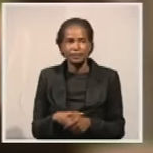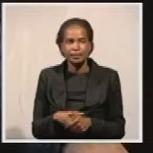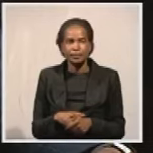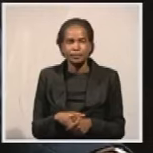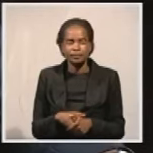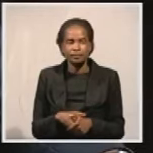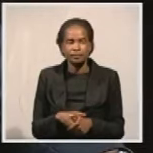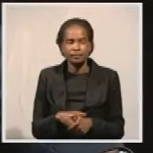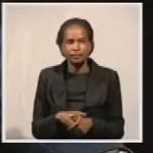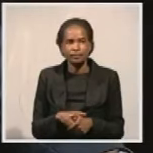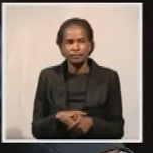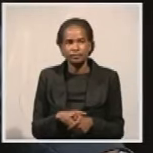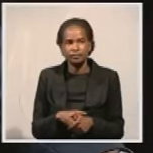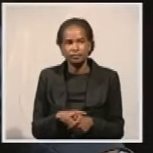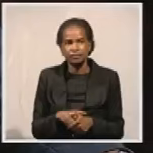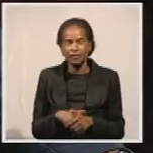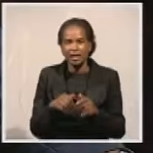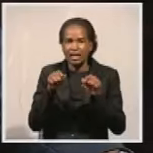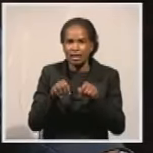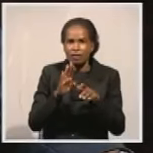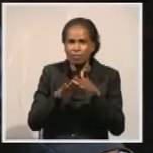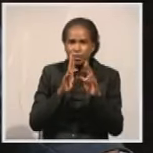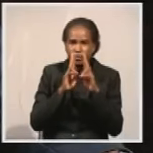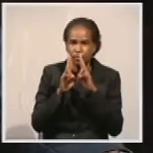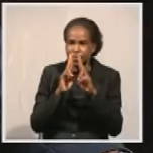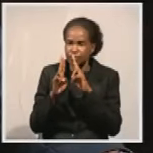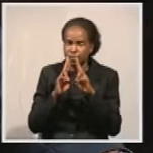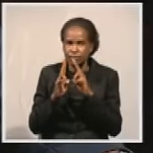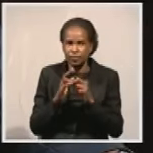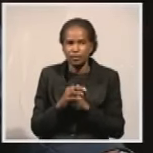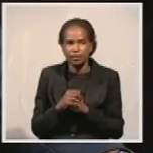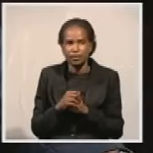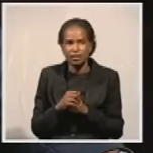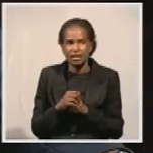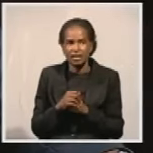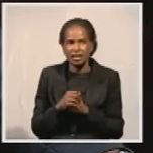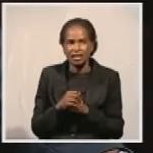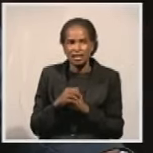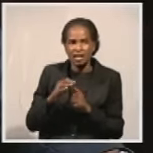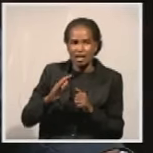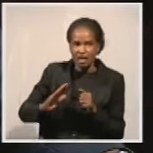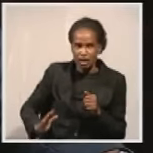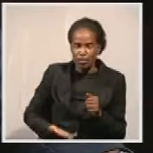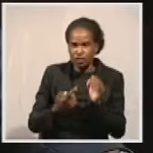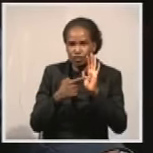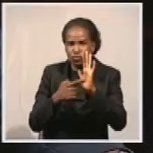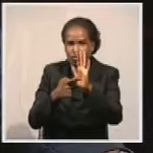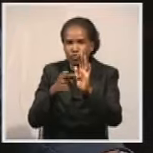And talking about that, I think in terms of the negotiations, we a bit earlier on, and I actually want to play that clip